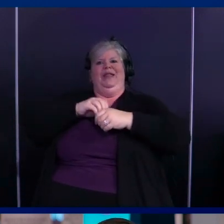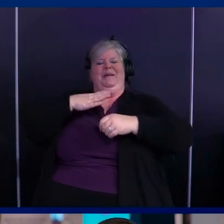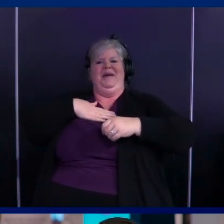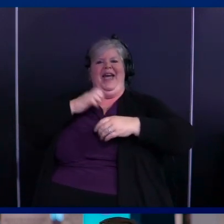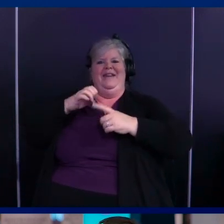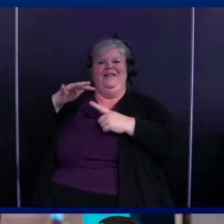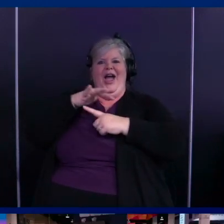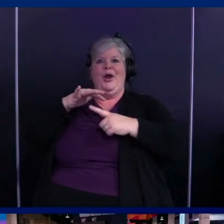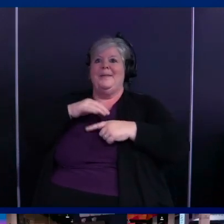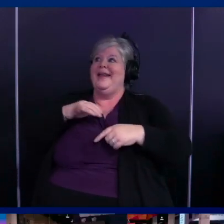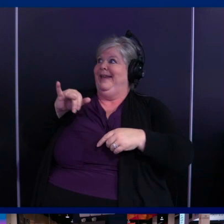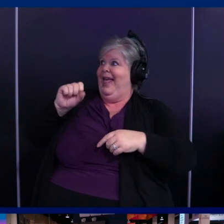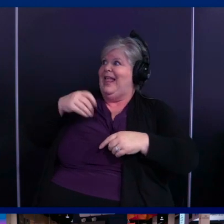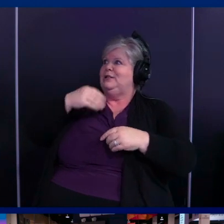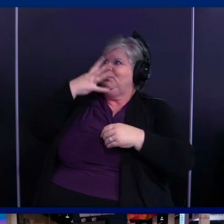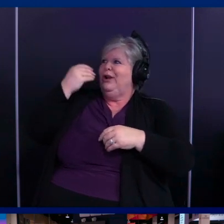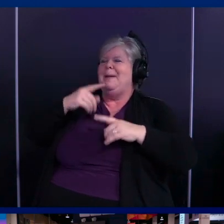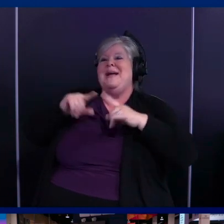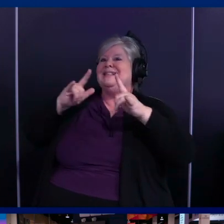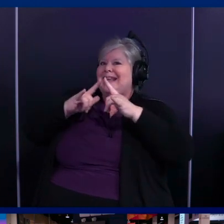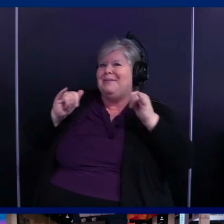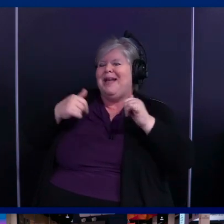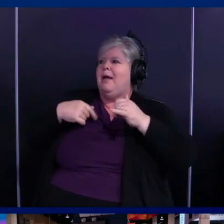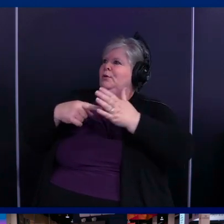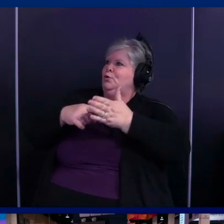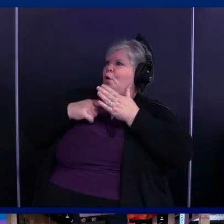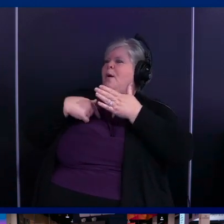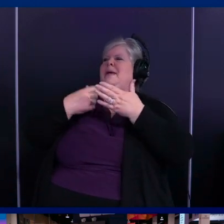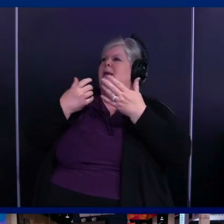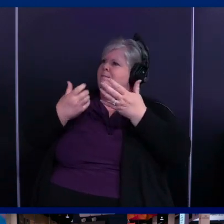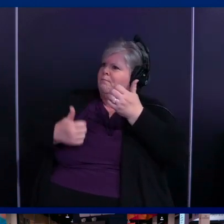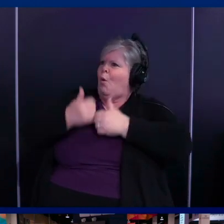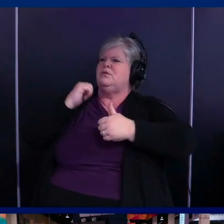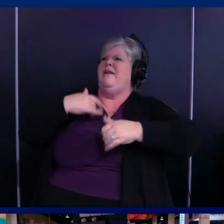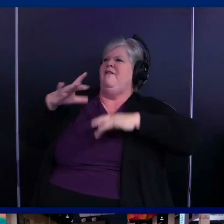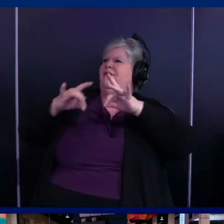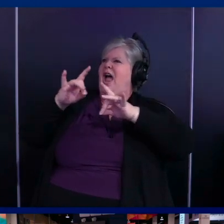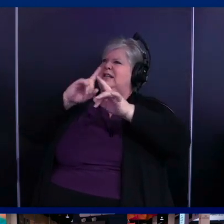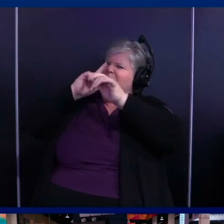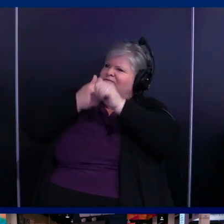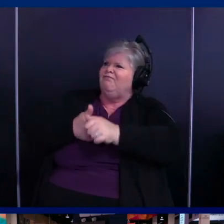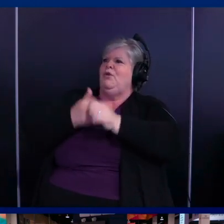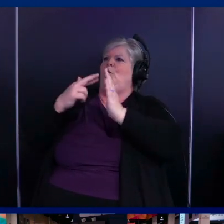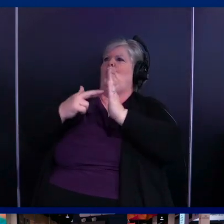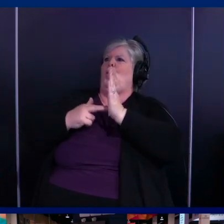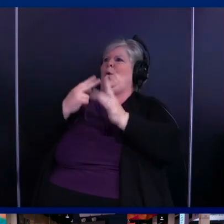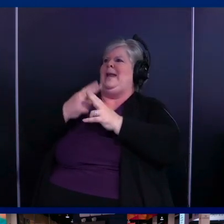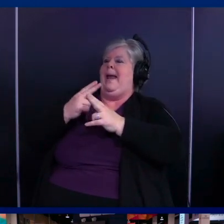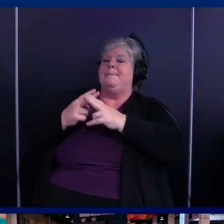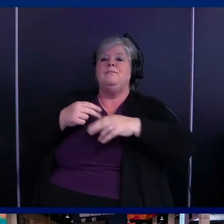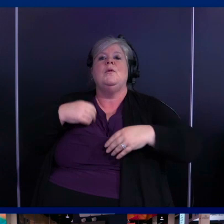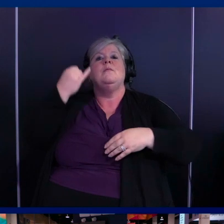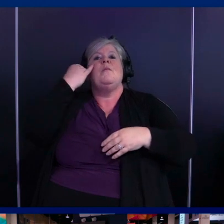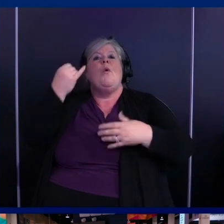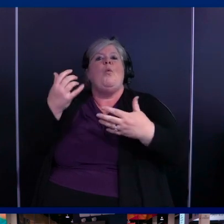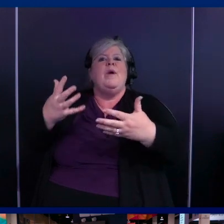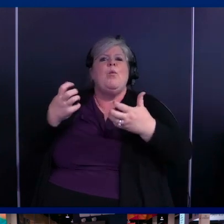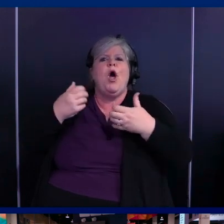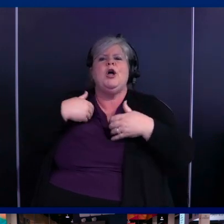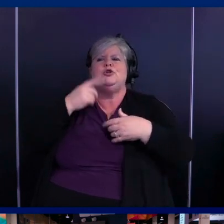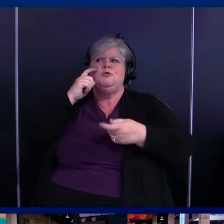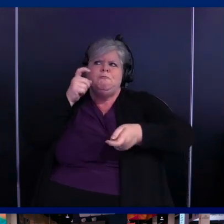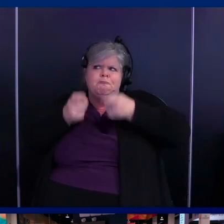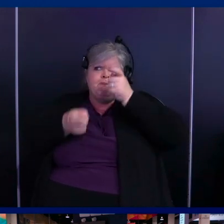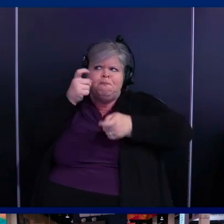also telling us that most of our findings are from a particular rule name. So if we look at, tuning our alerts or how we're going to